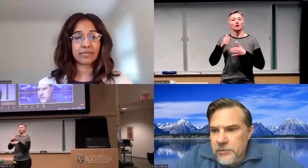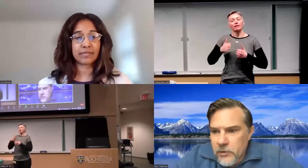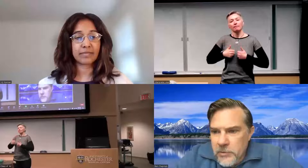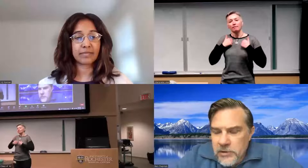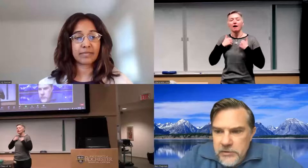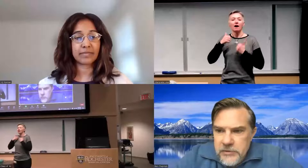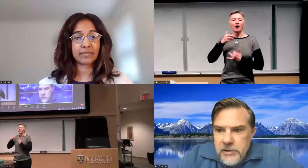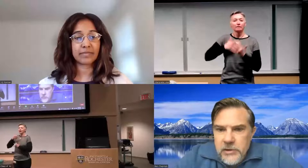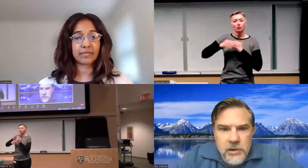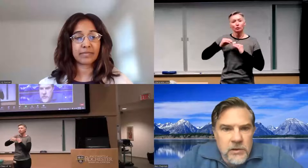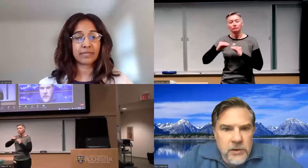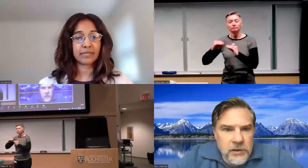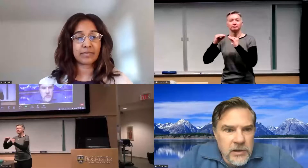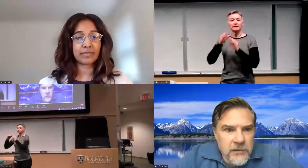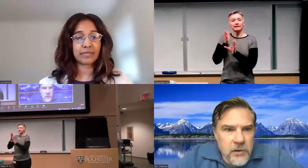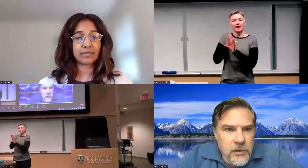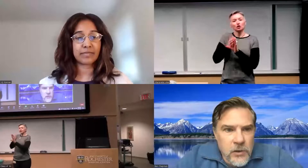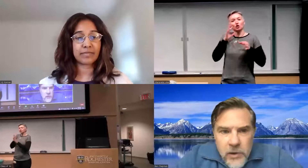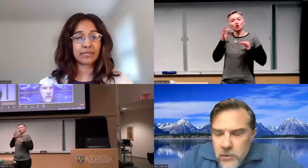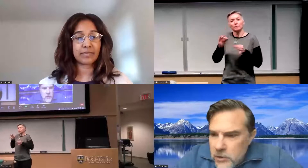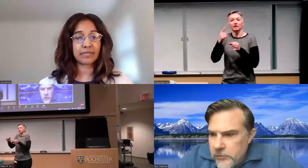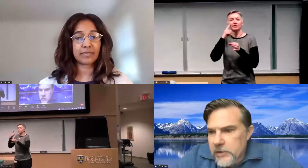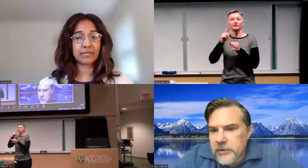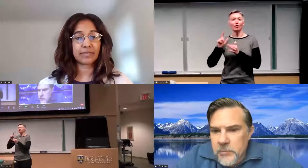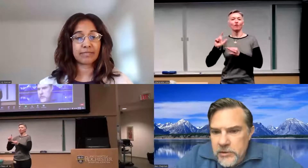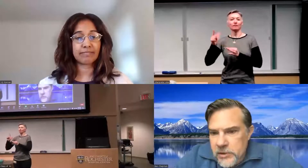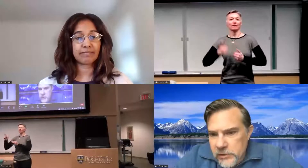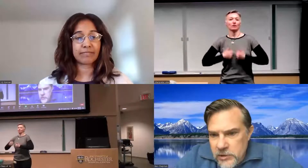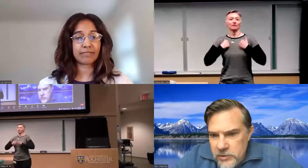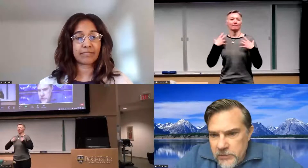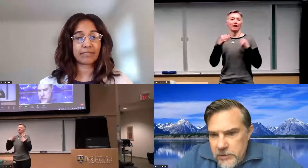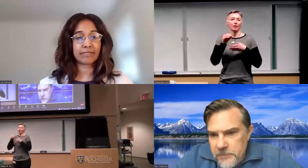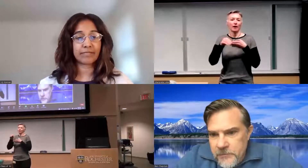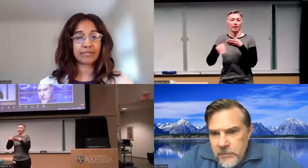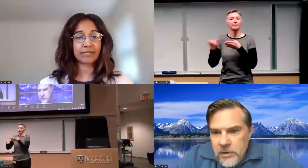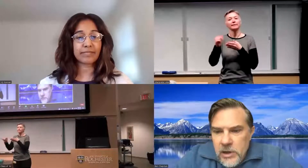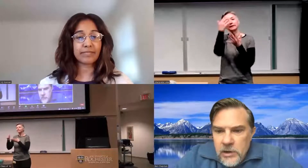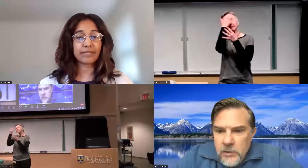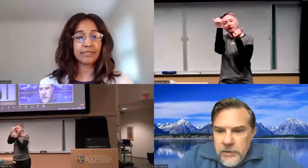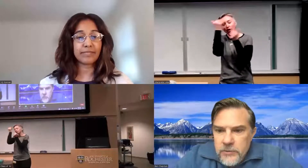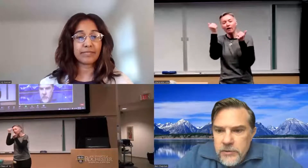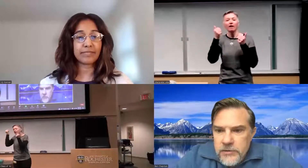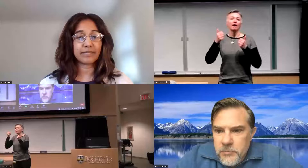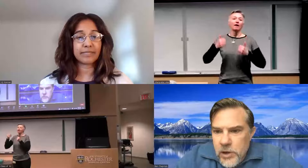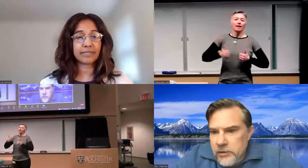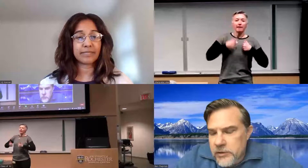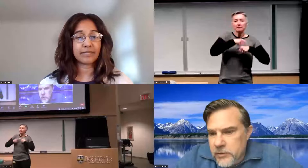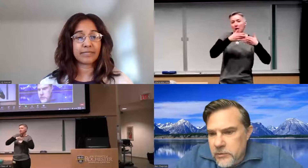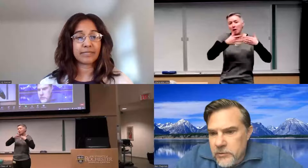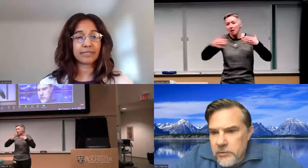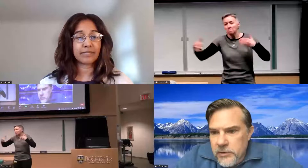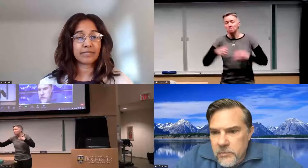psychological determinants of late life health outcomes like dementia and longevity. Her interests